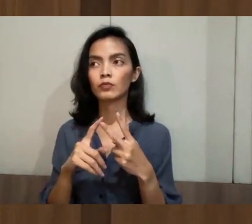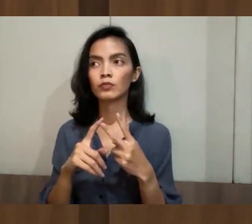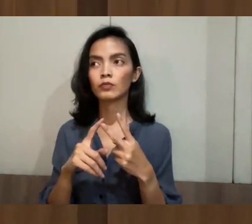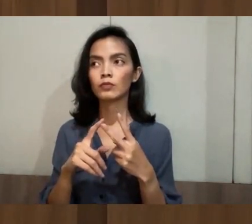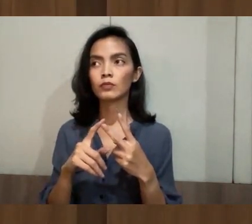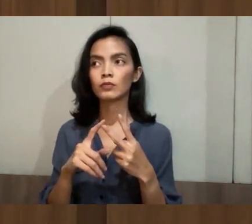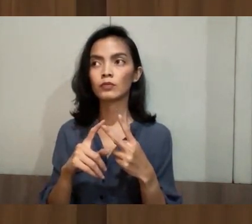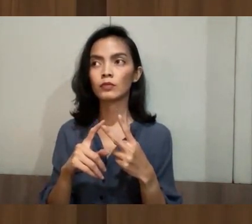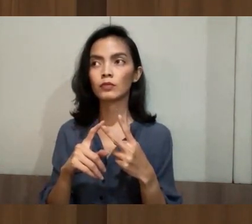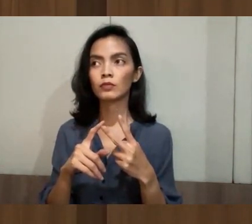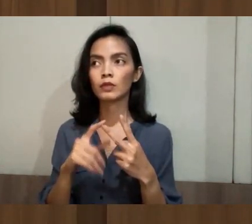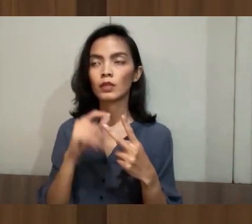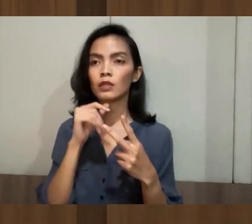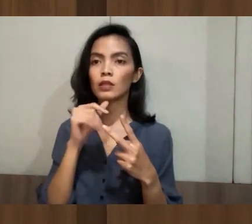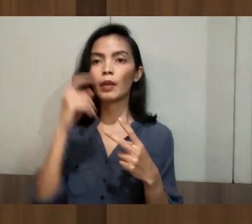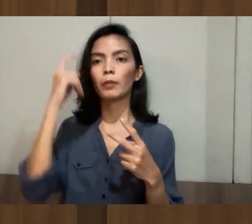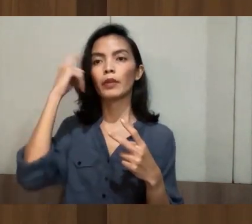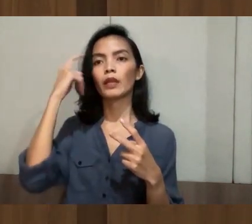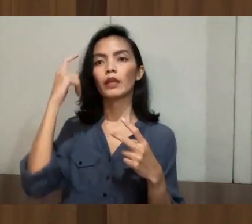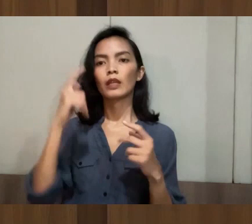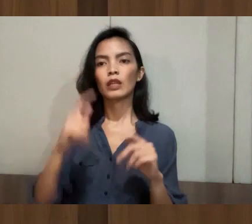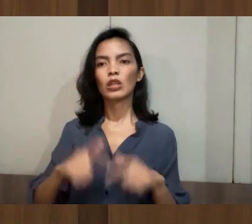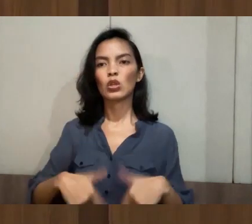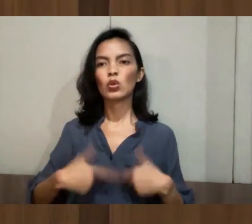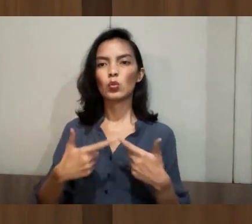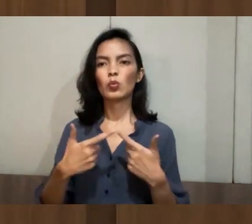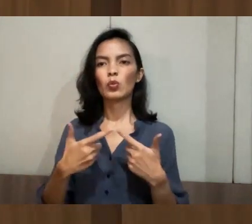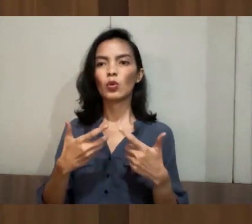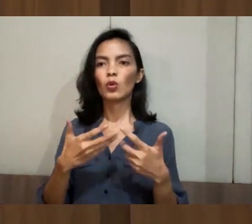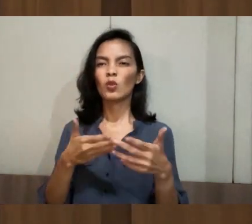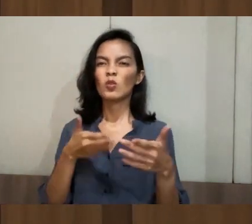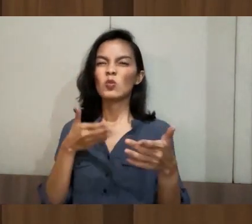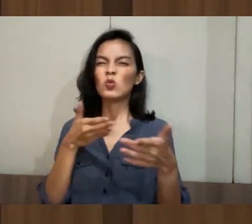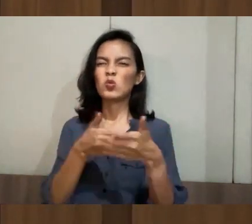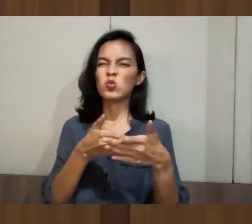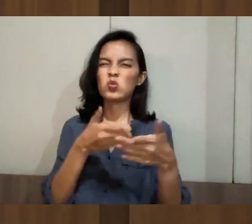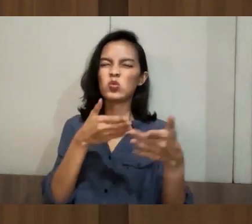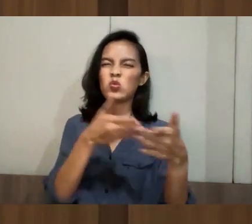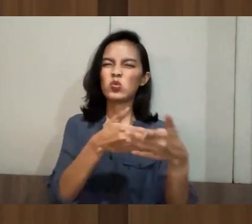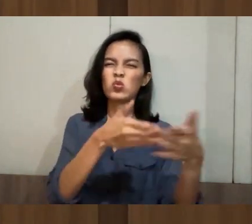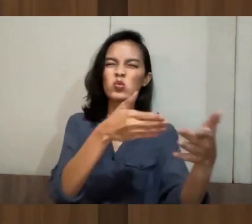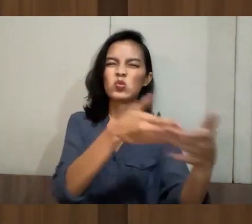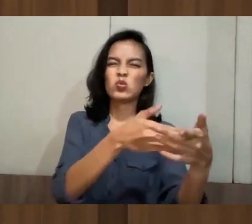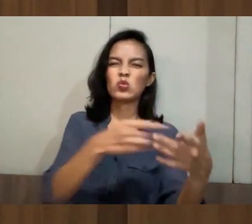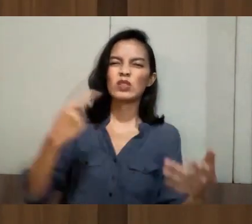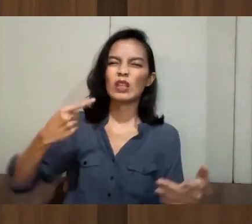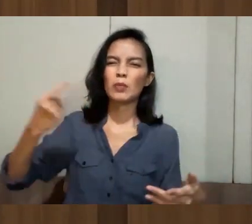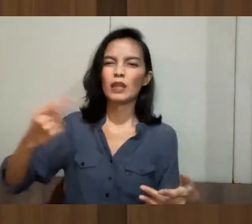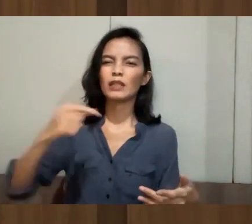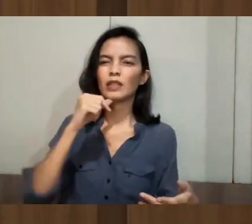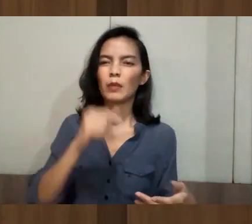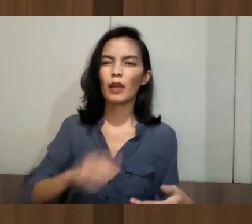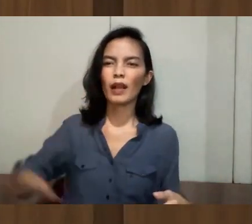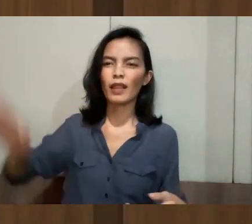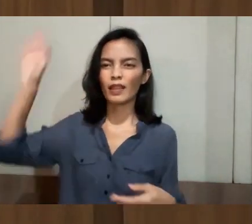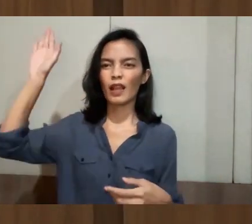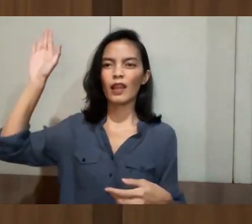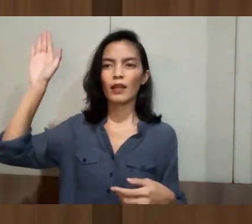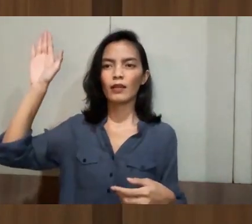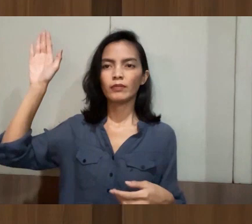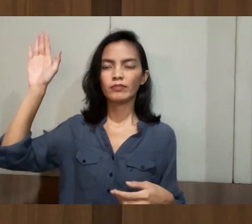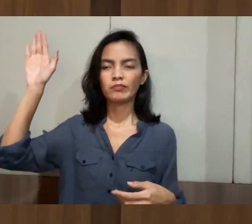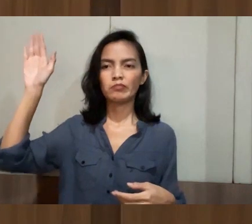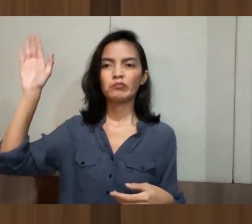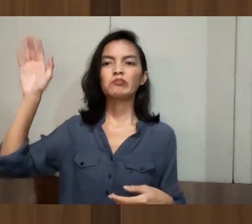Right. My next question will be, who here thinks that life is getting more difficult every